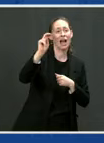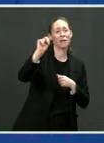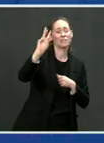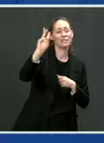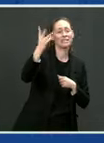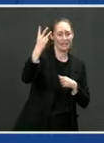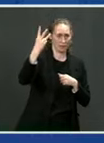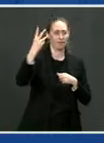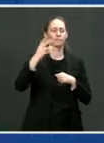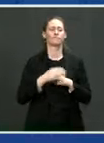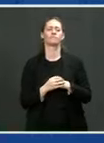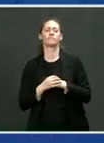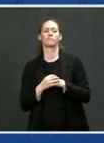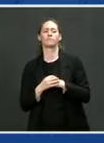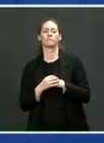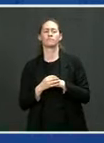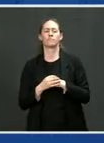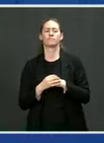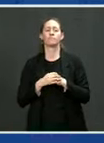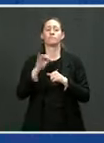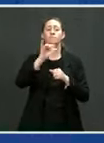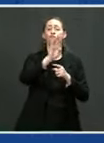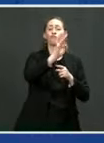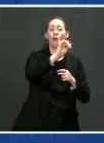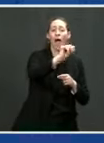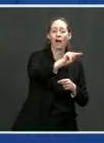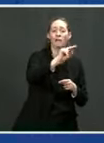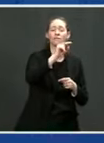Howard Liebengood, Jeffrey Smith,